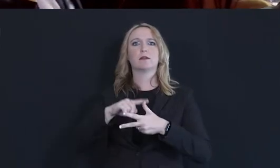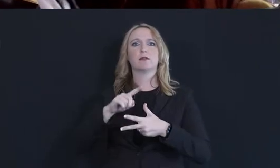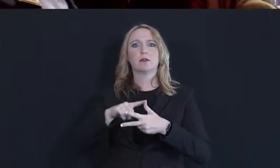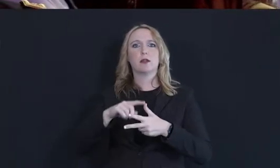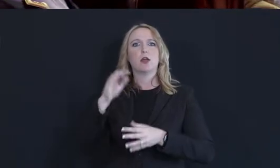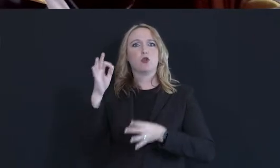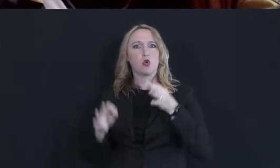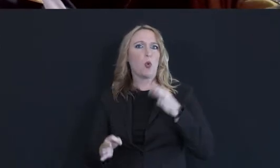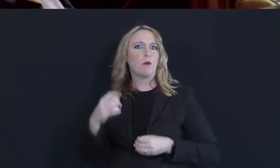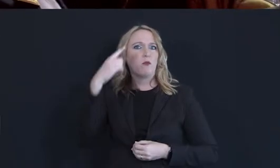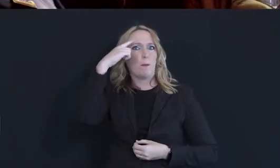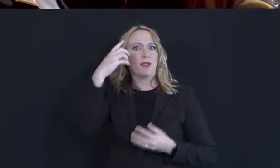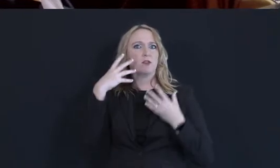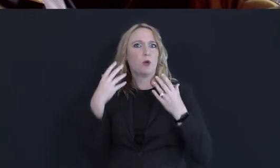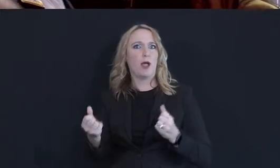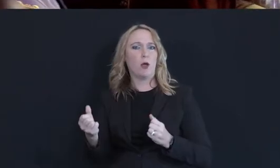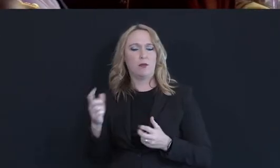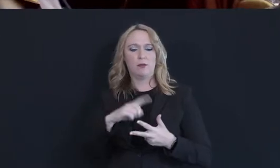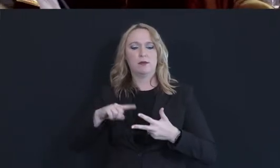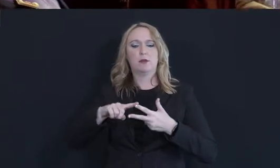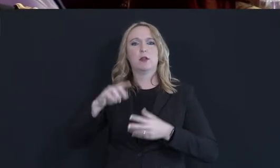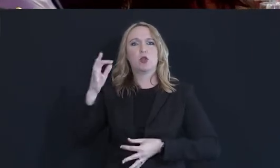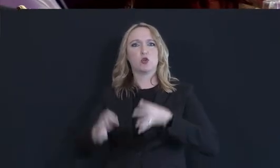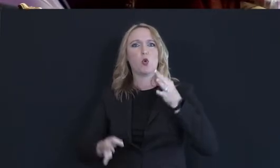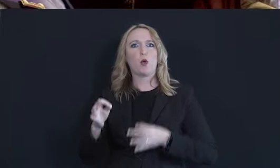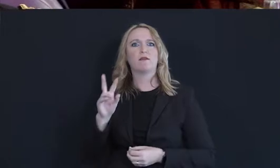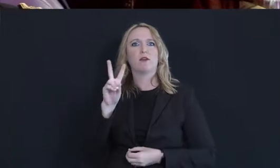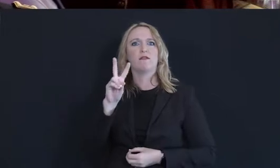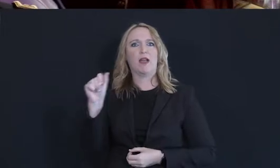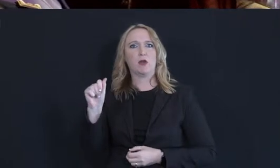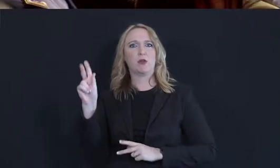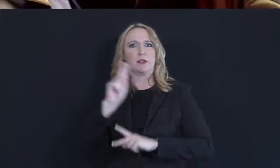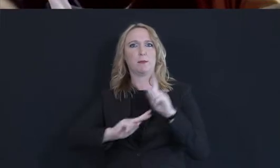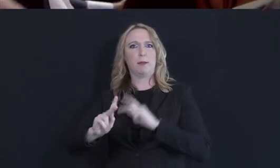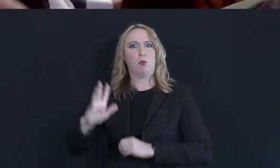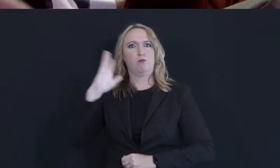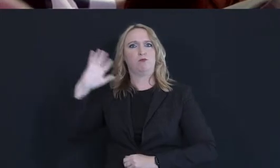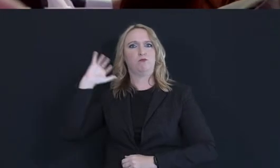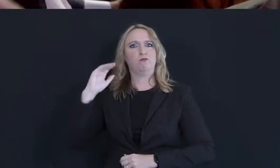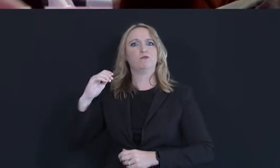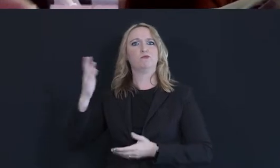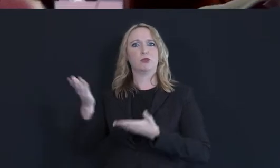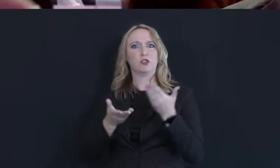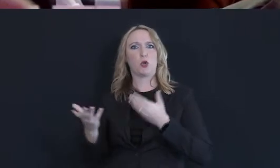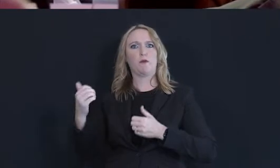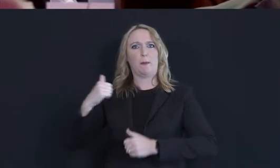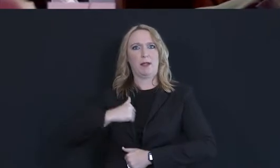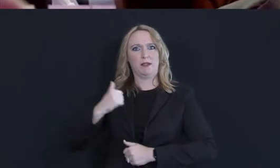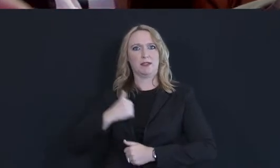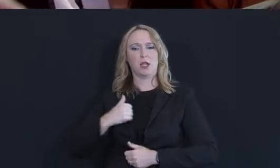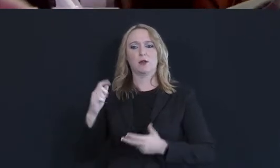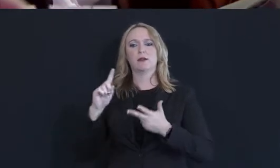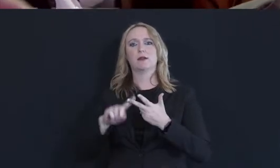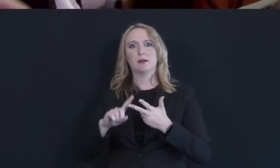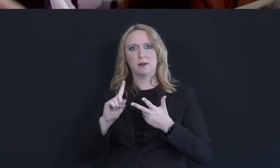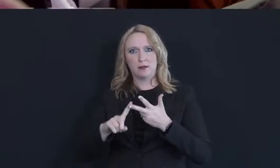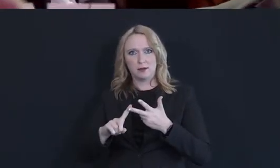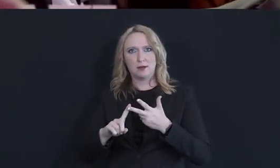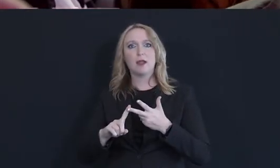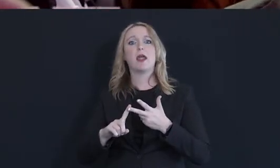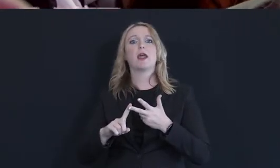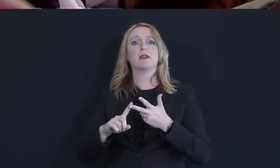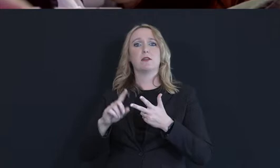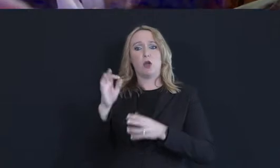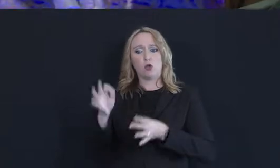focused on treatment of veterans and the third is a court devoted to women who have experienced or been involved in sex